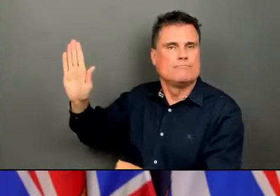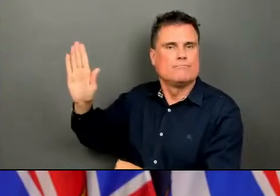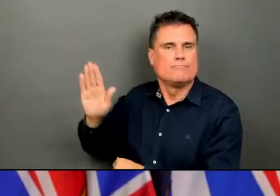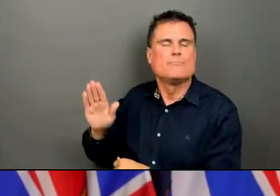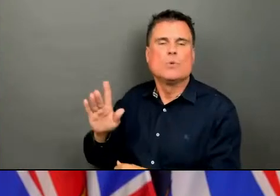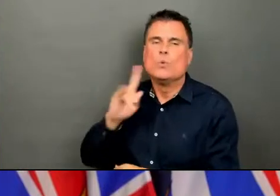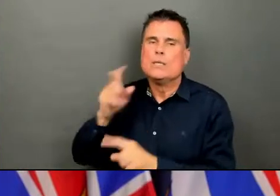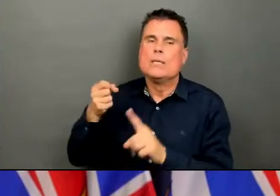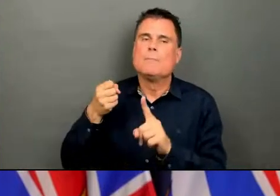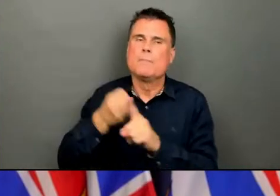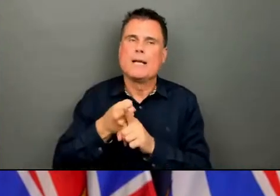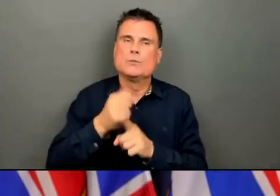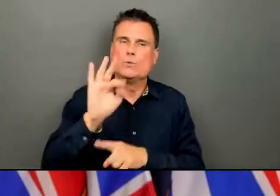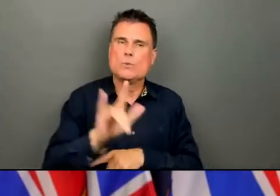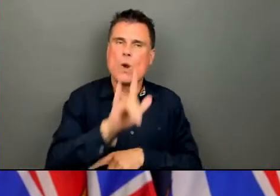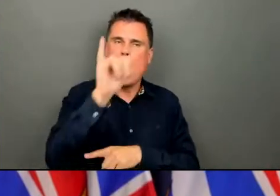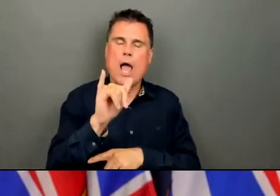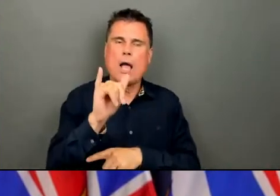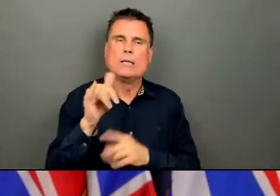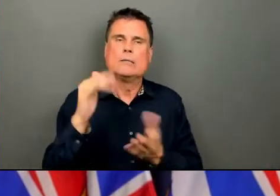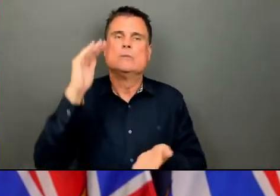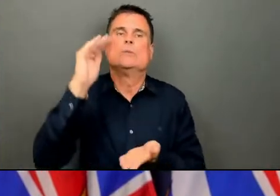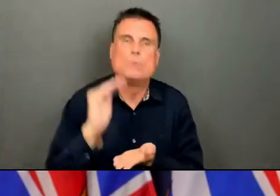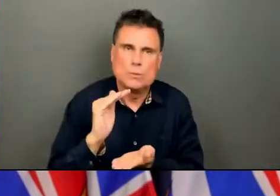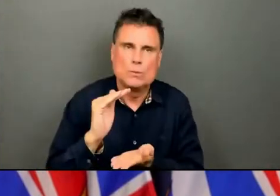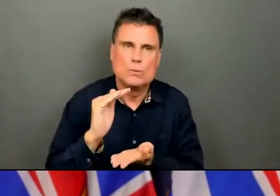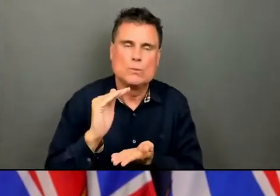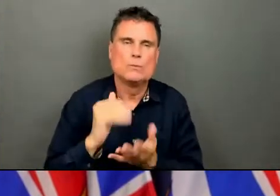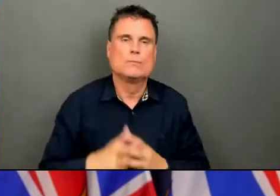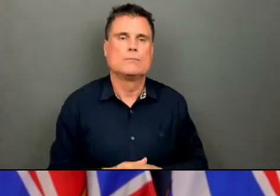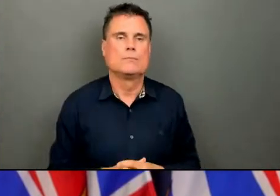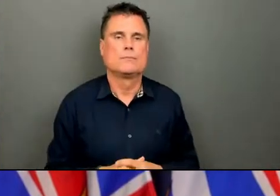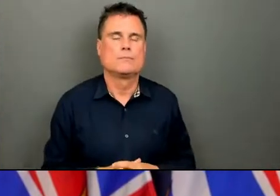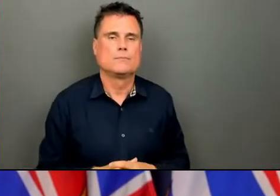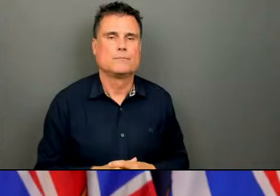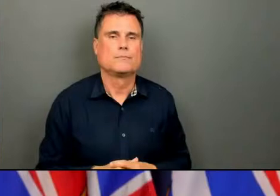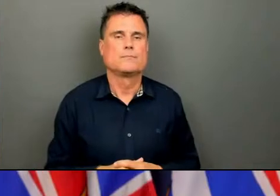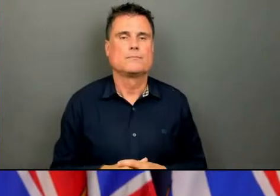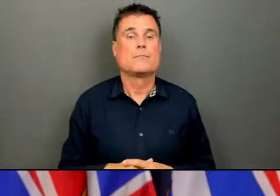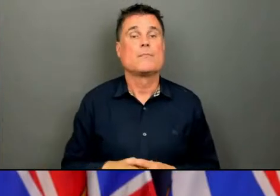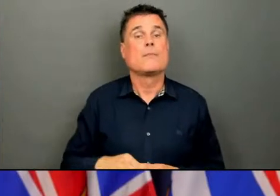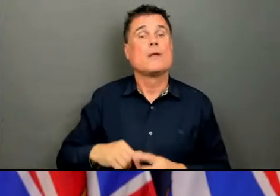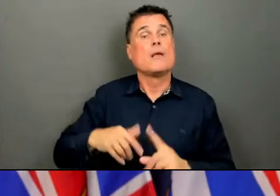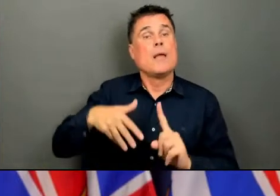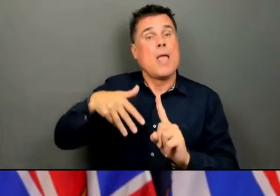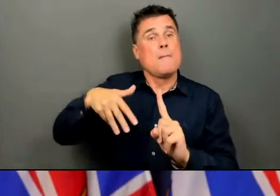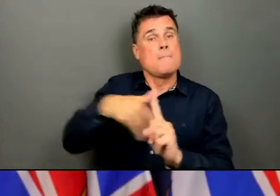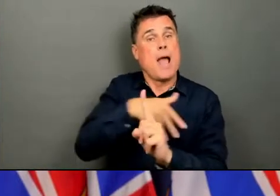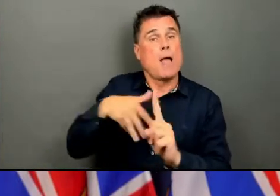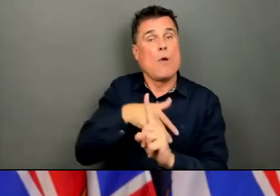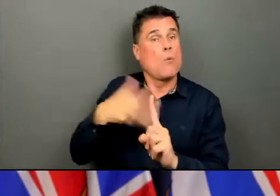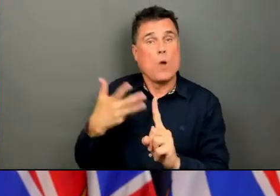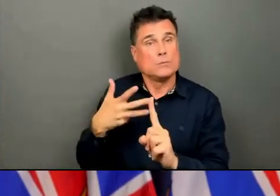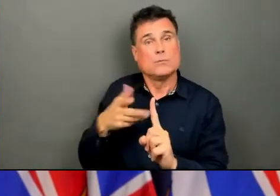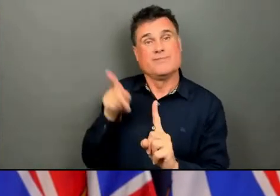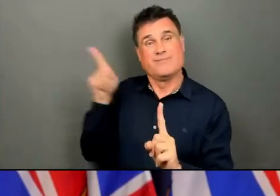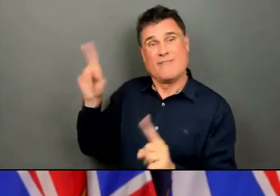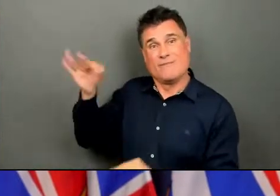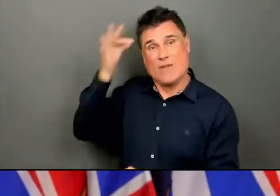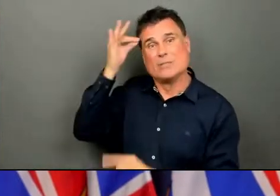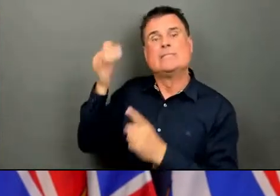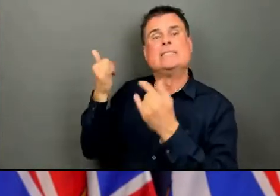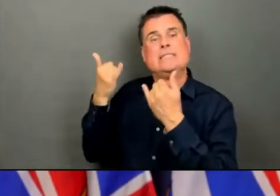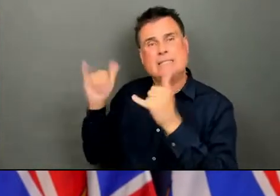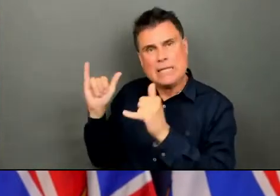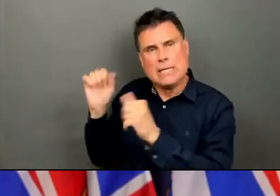just to put that in context, I want to say that the federal government continues to work very hard